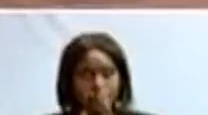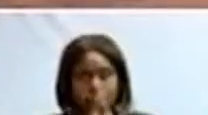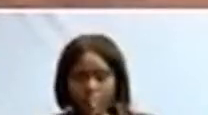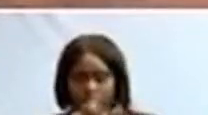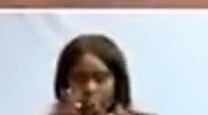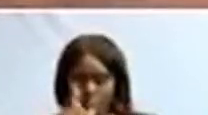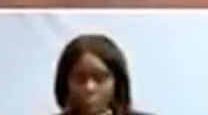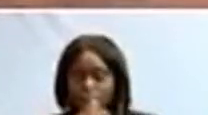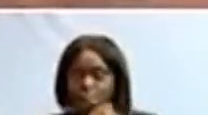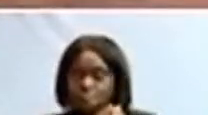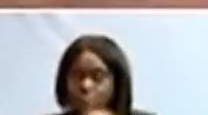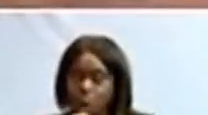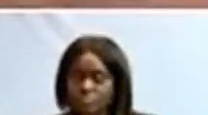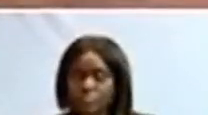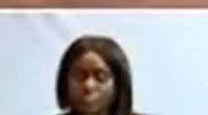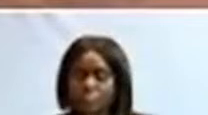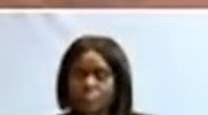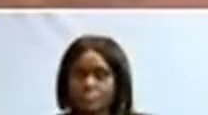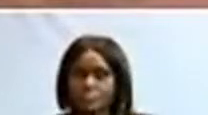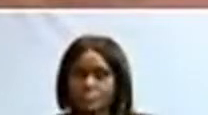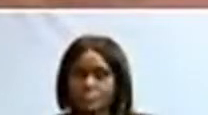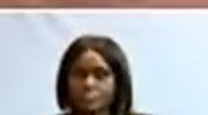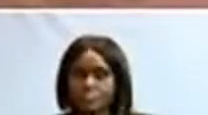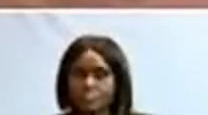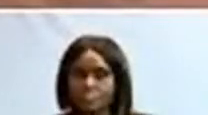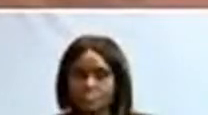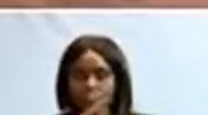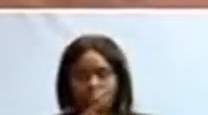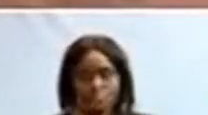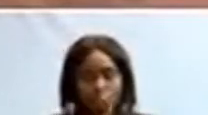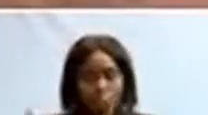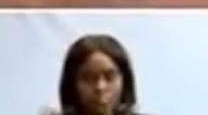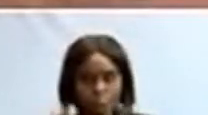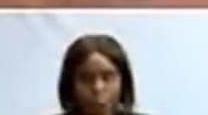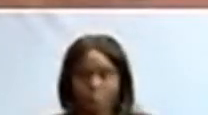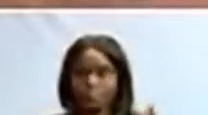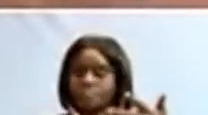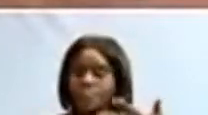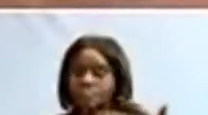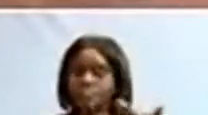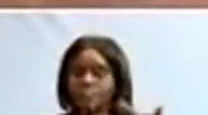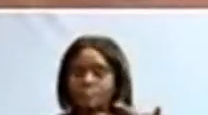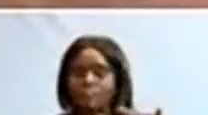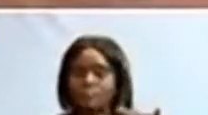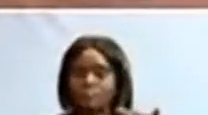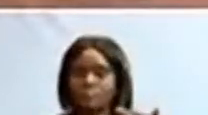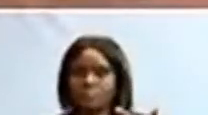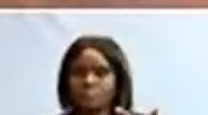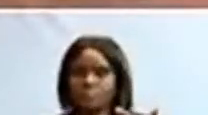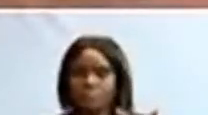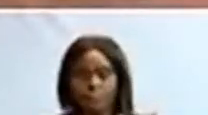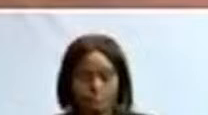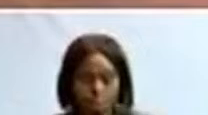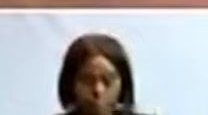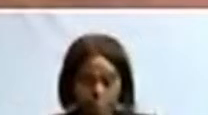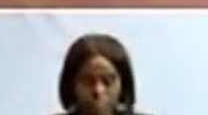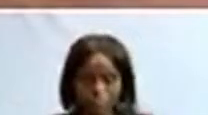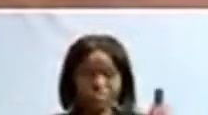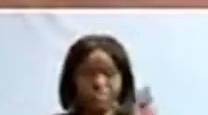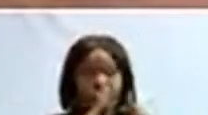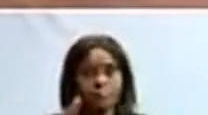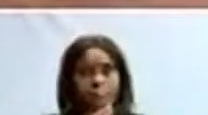failure to secure a property with title deeds. Management